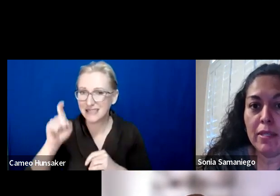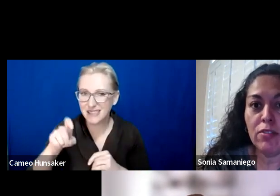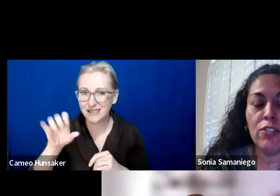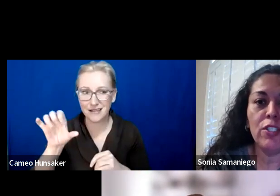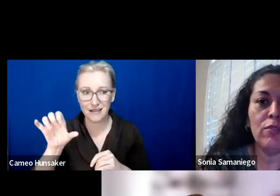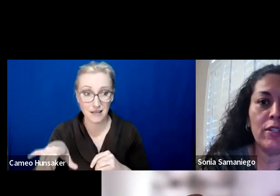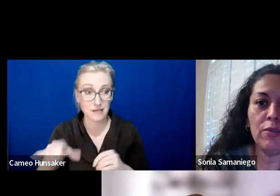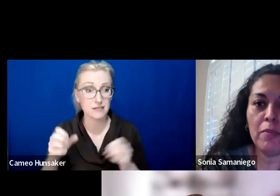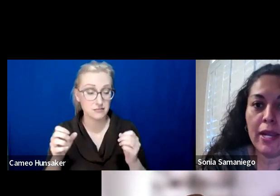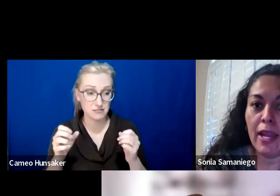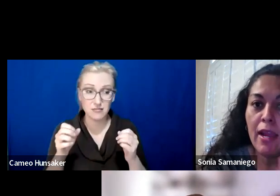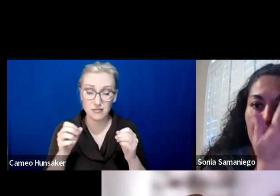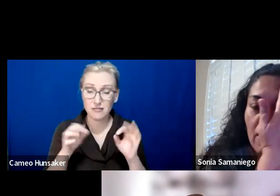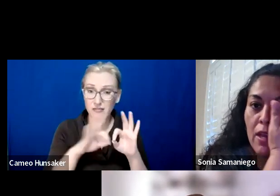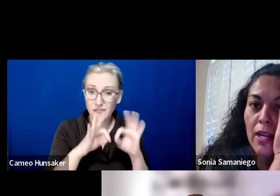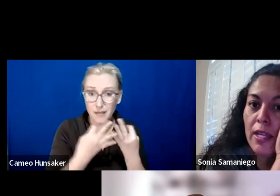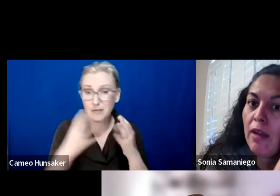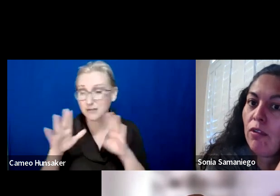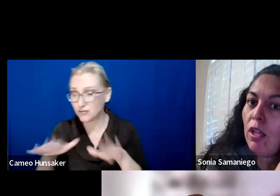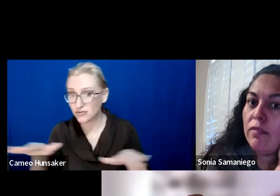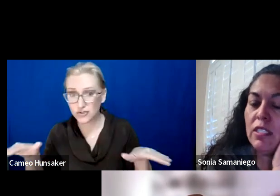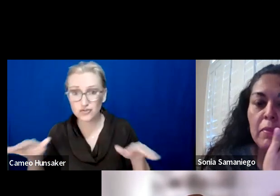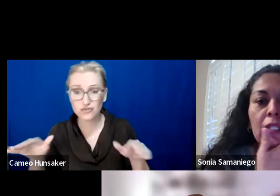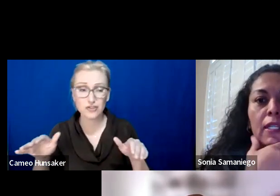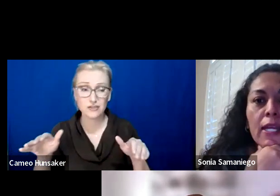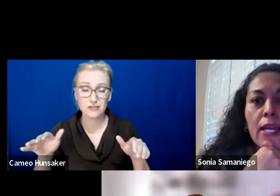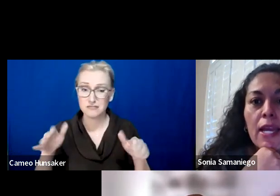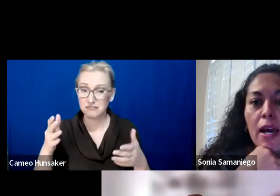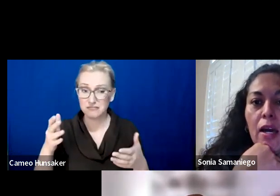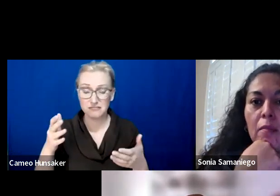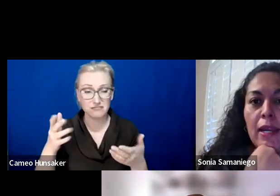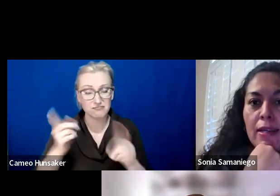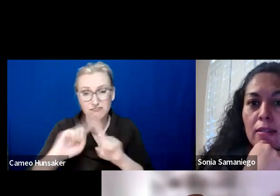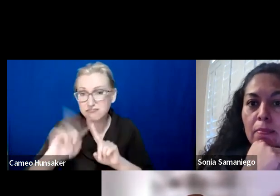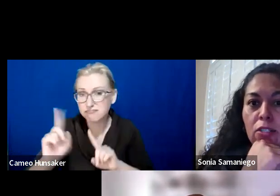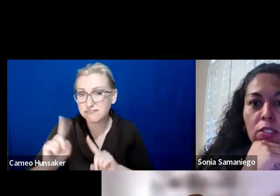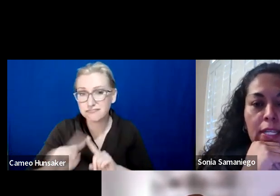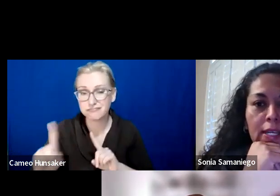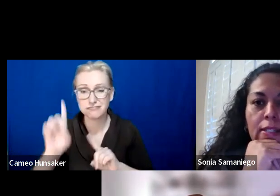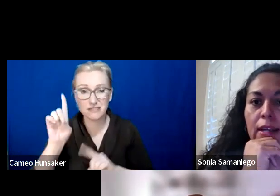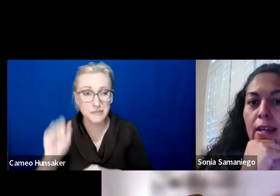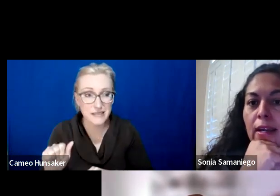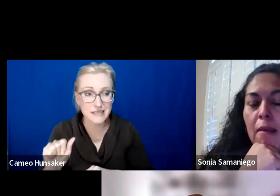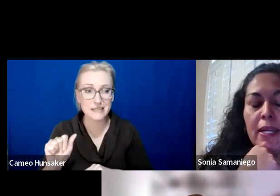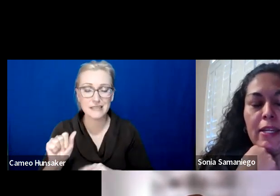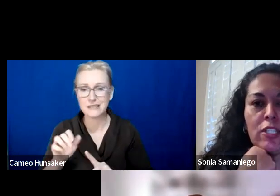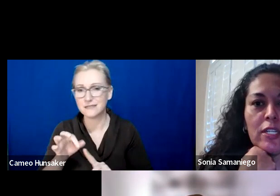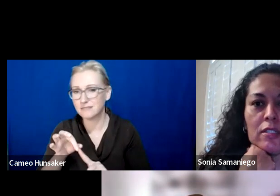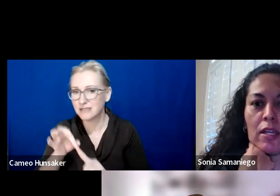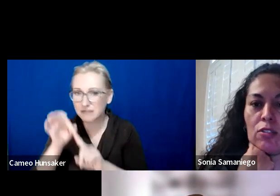with our families and our children who might have any level of disability, any special needs,